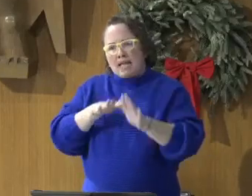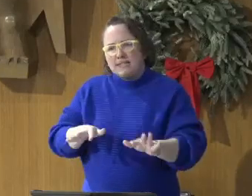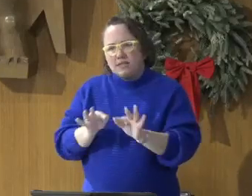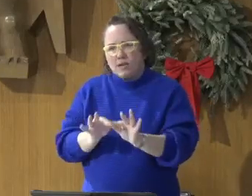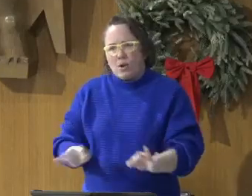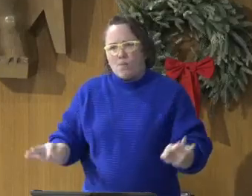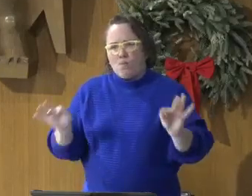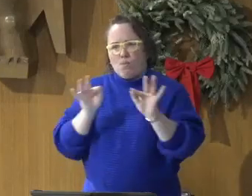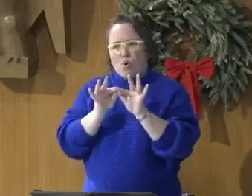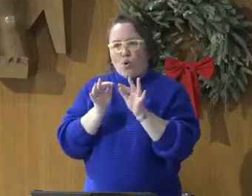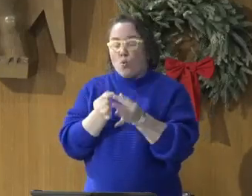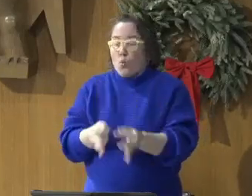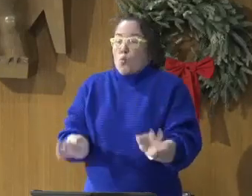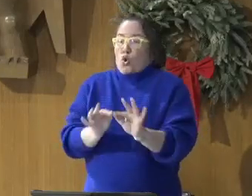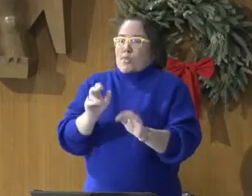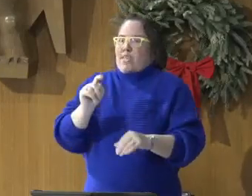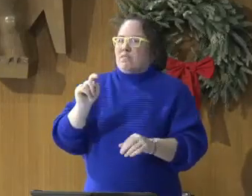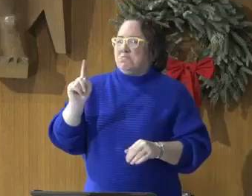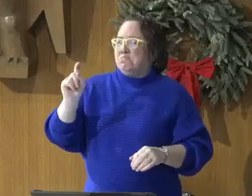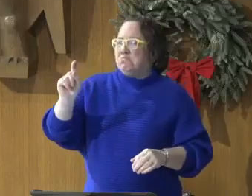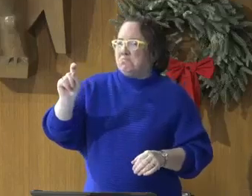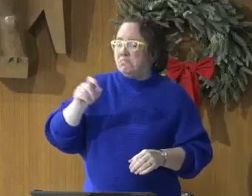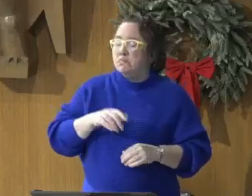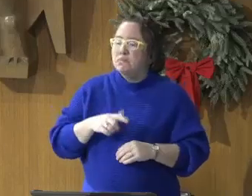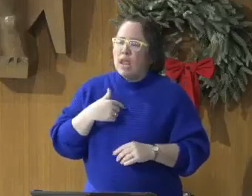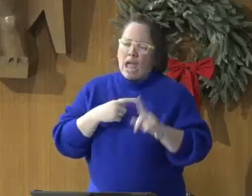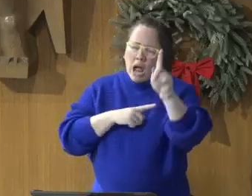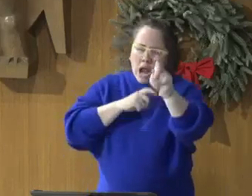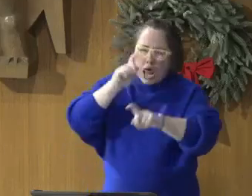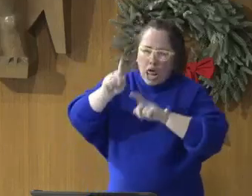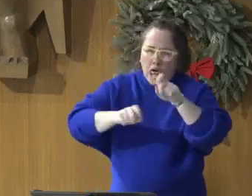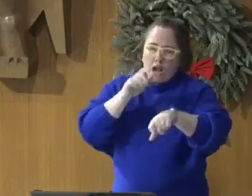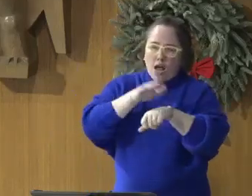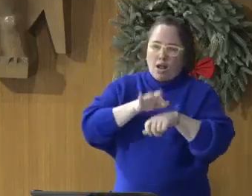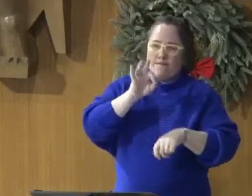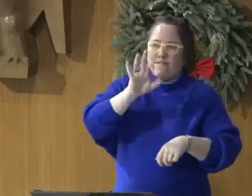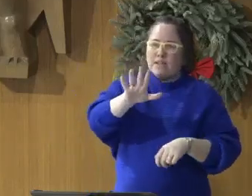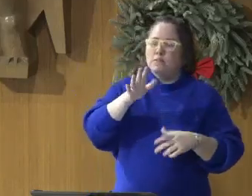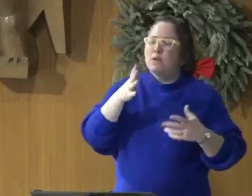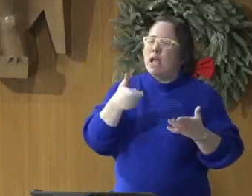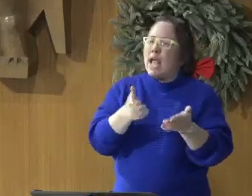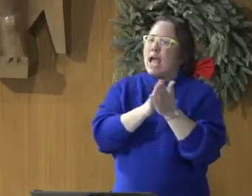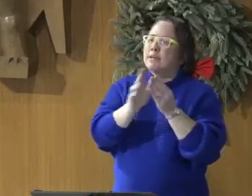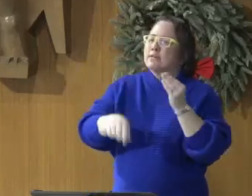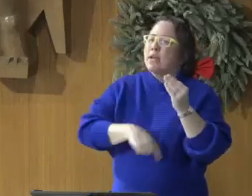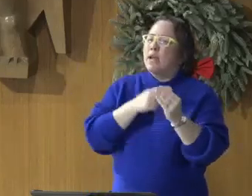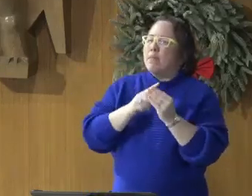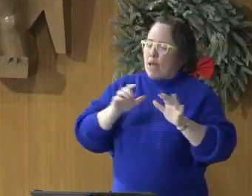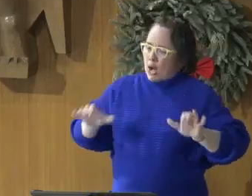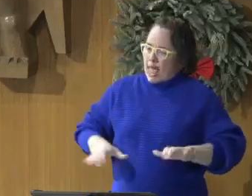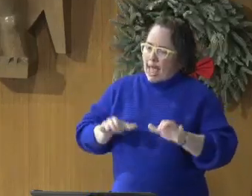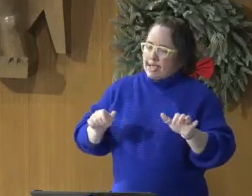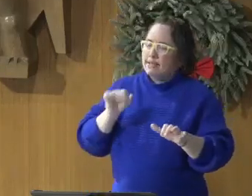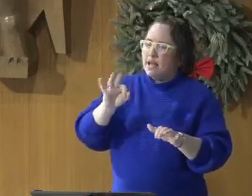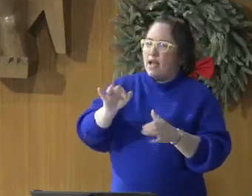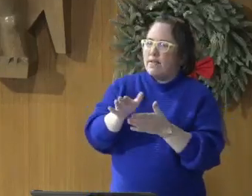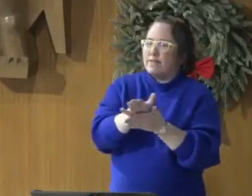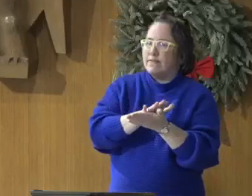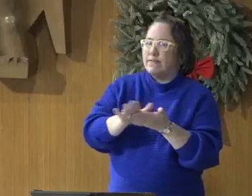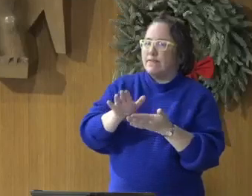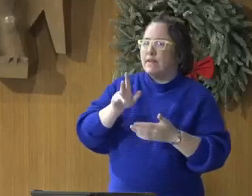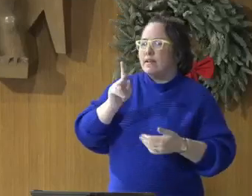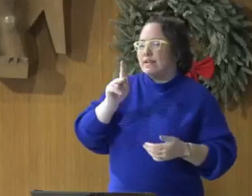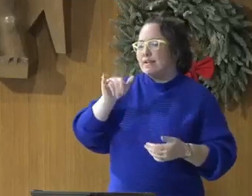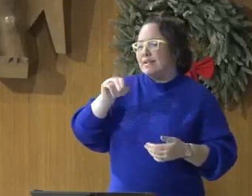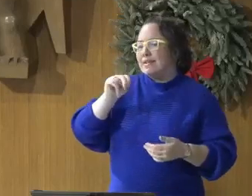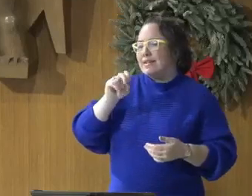I posted a question on Facebook this week asking about acts of kindness that people had received, and here are some